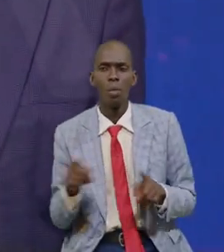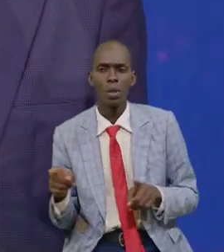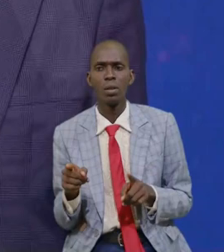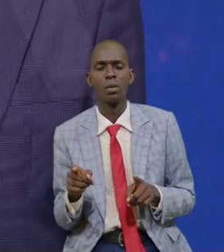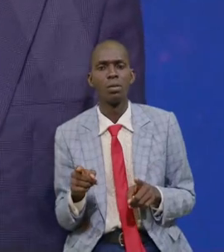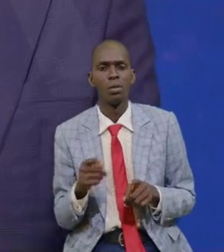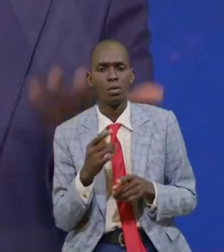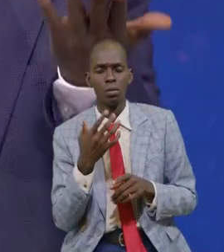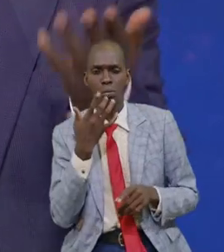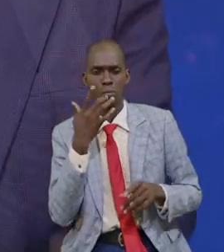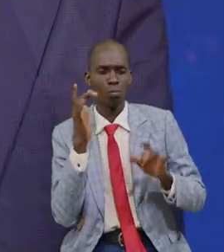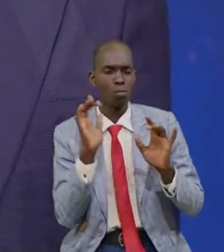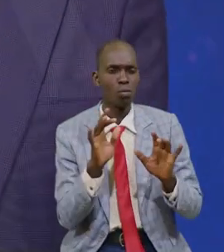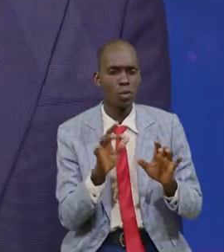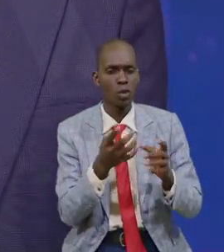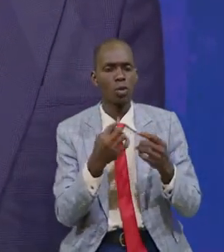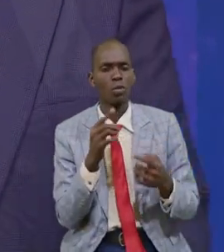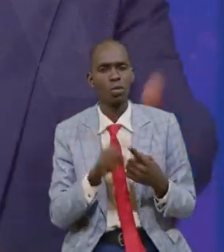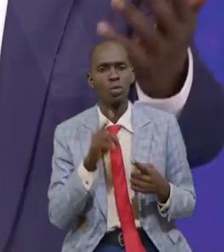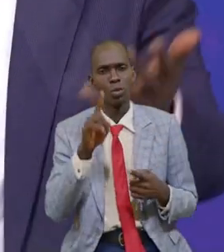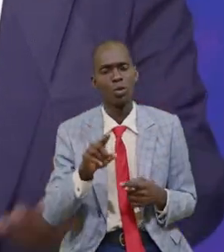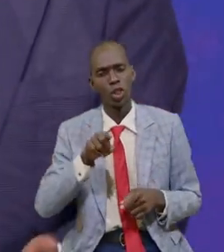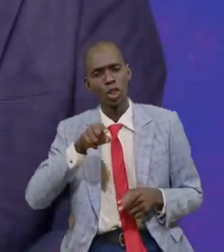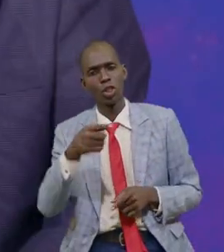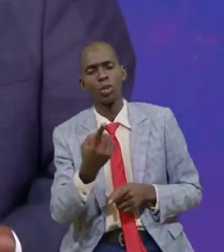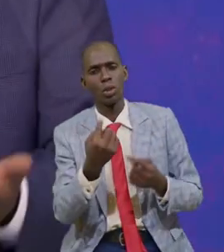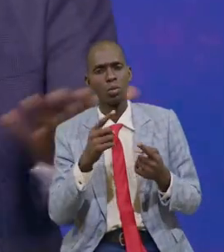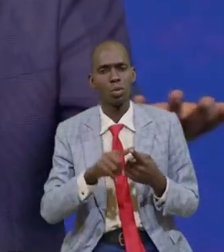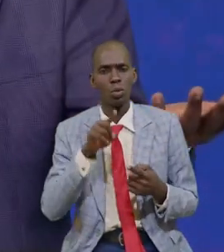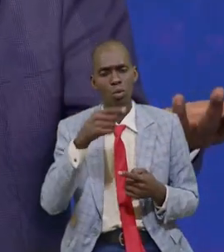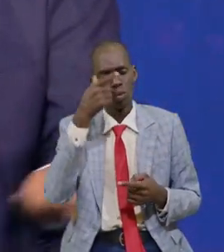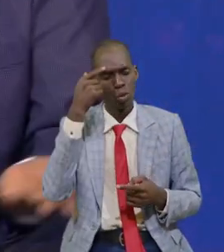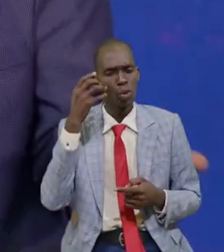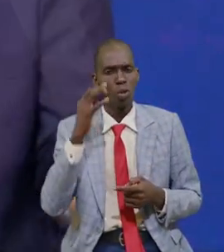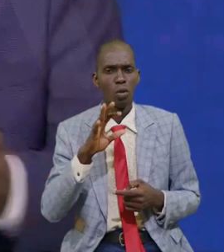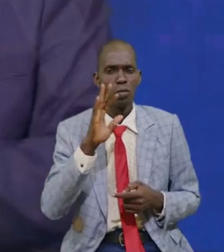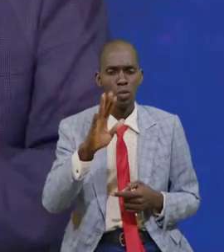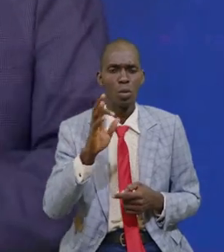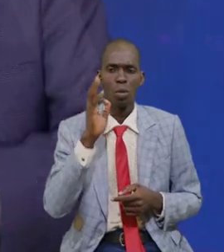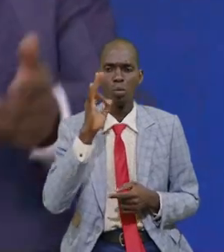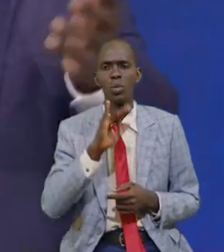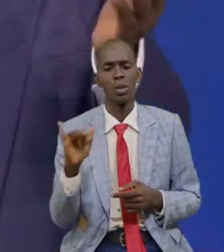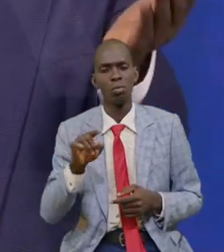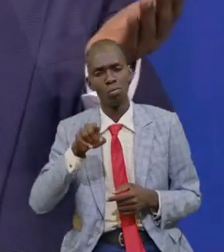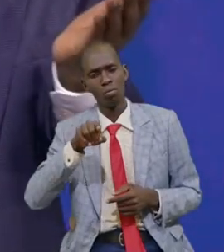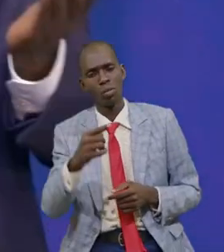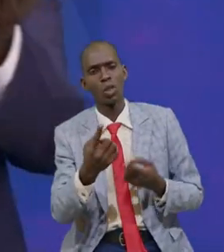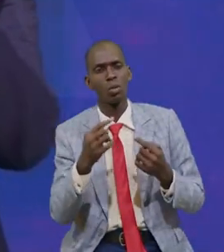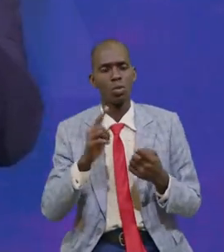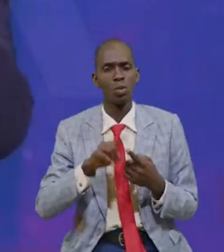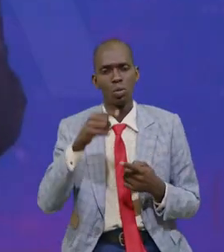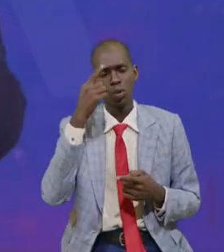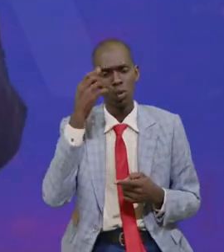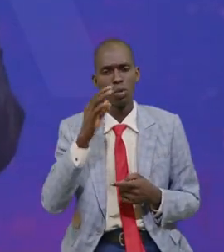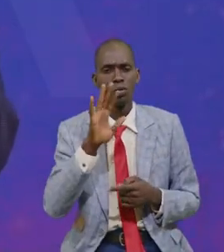faith. Insult comes because of your preaching. And the insult comes because of your ministry. And you